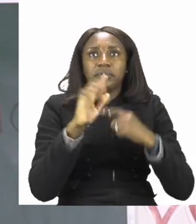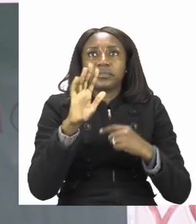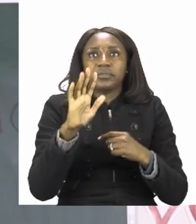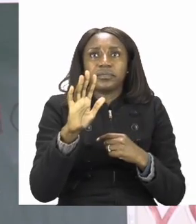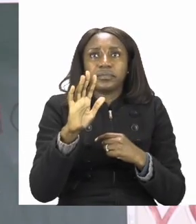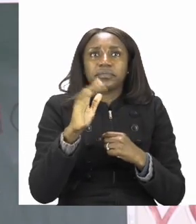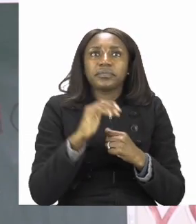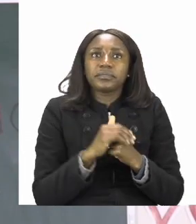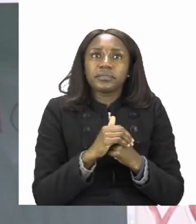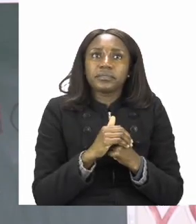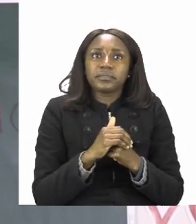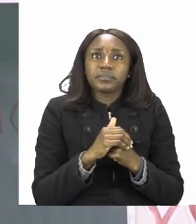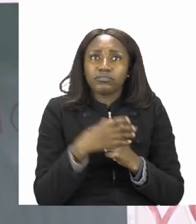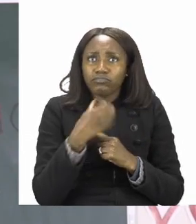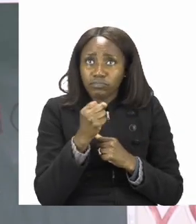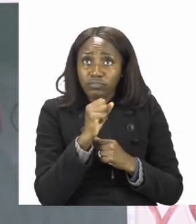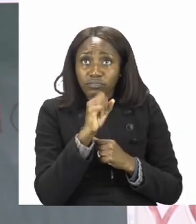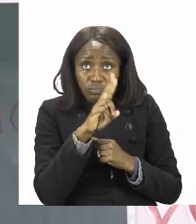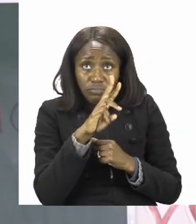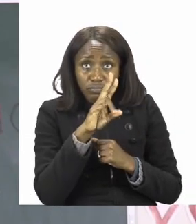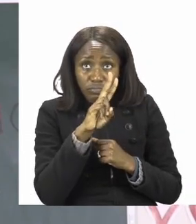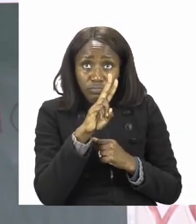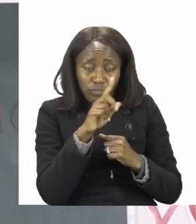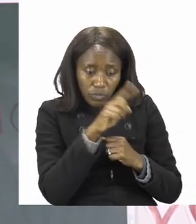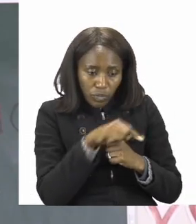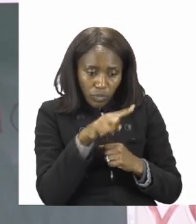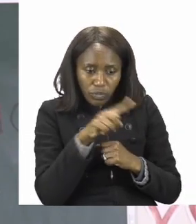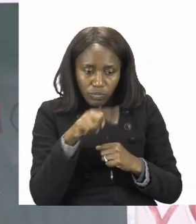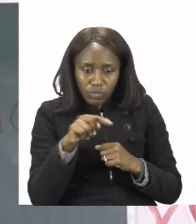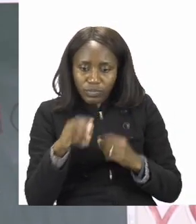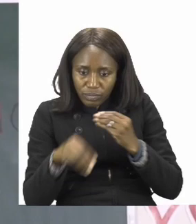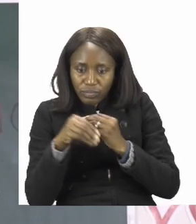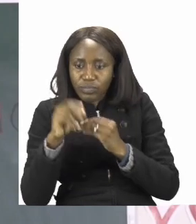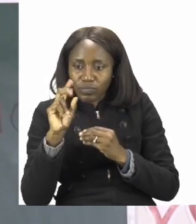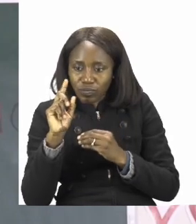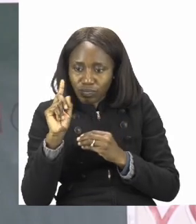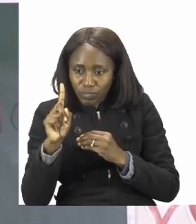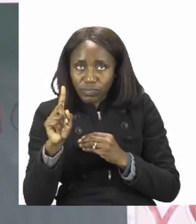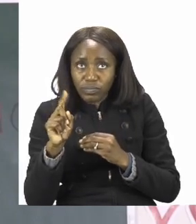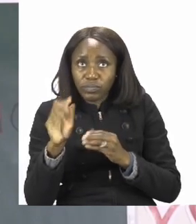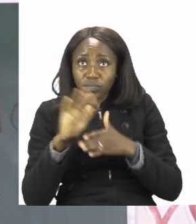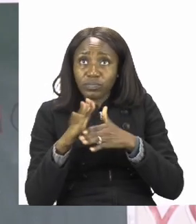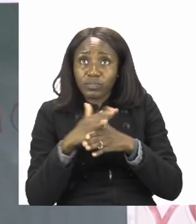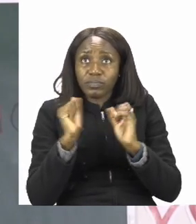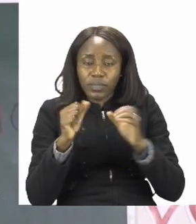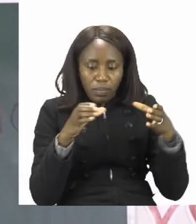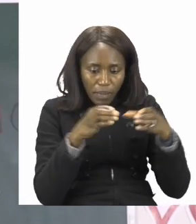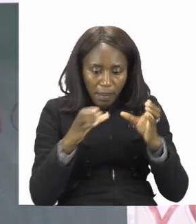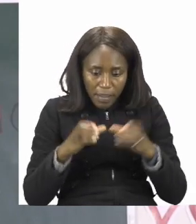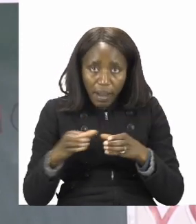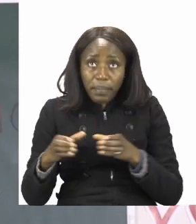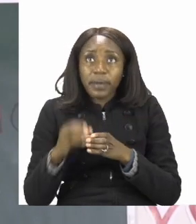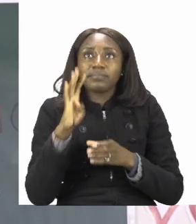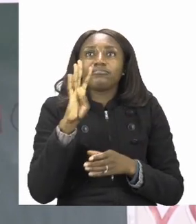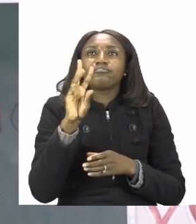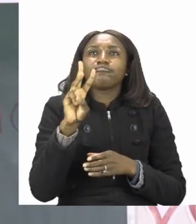already have 2 sets. So we are going to draw a third one to make them